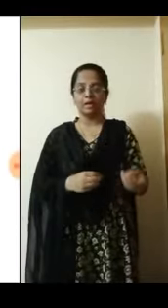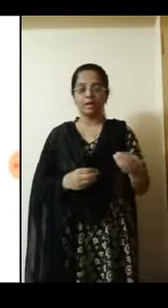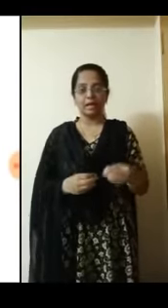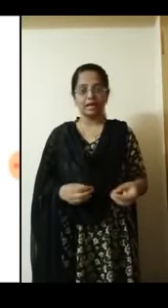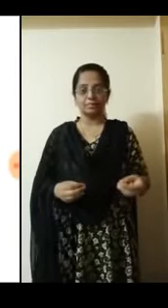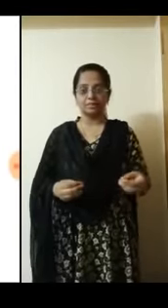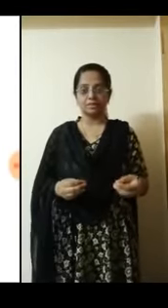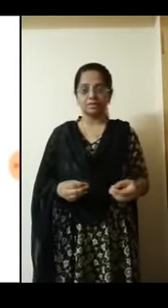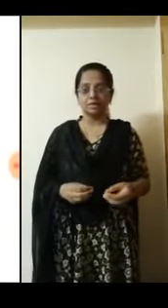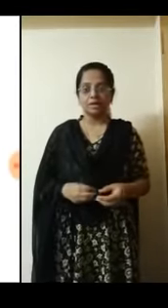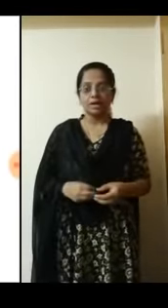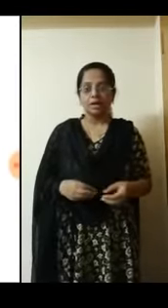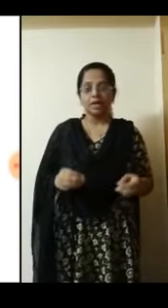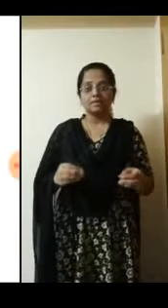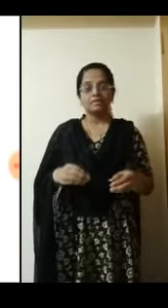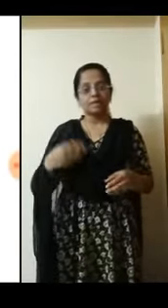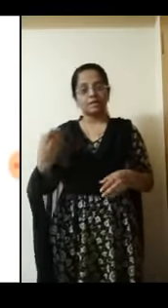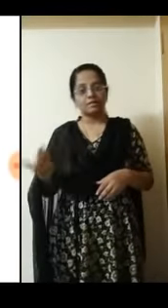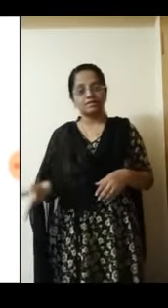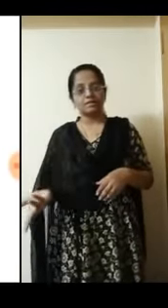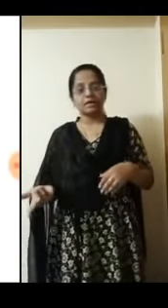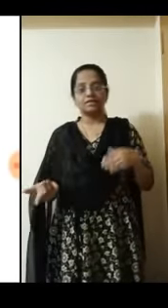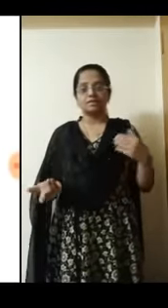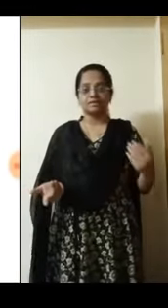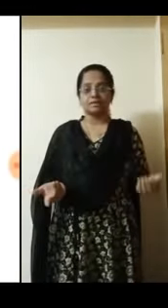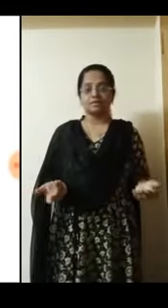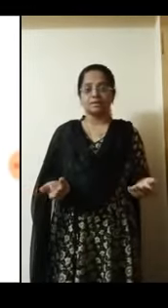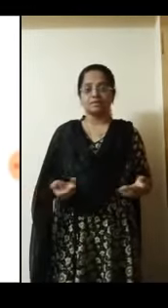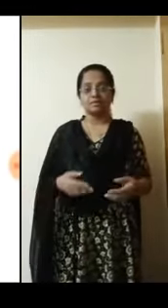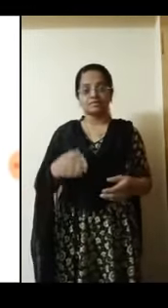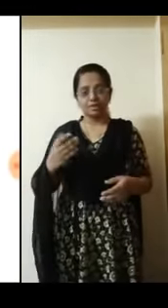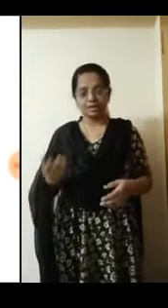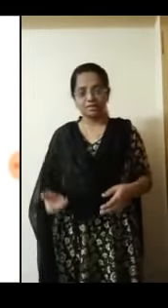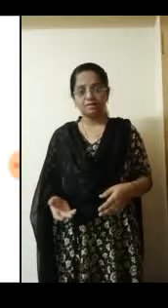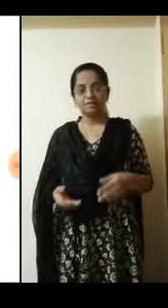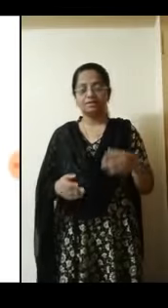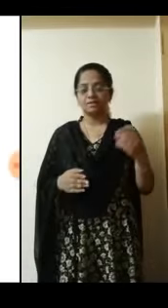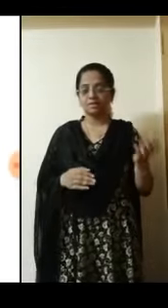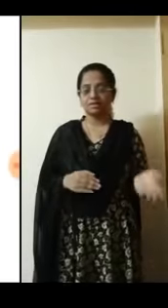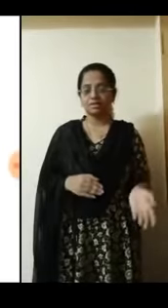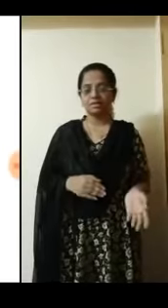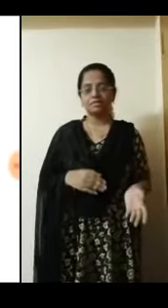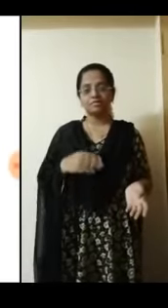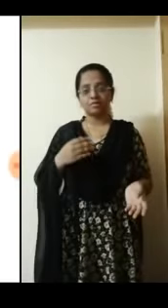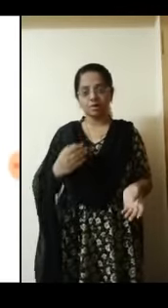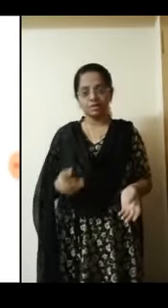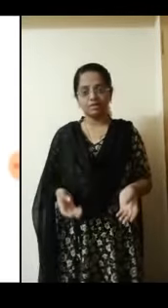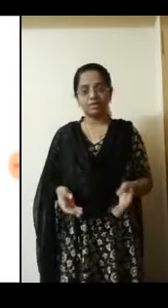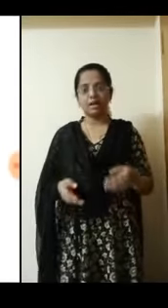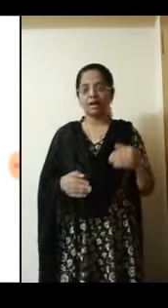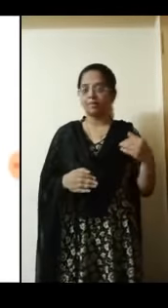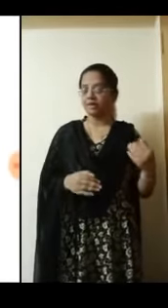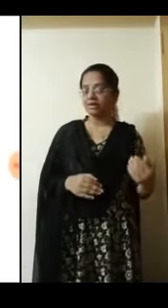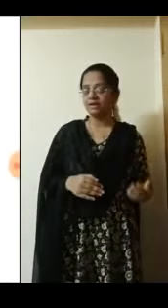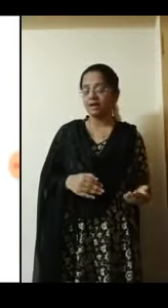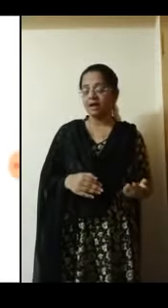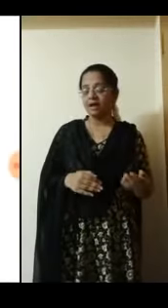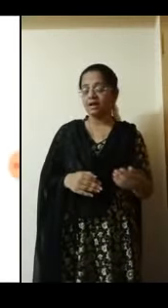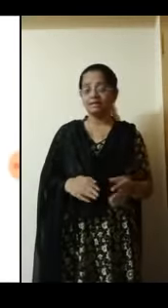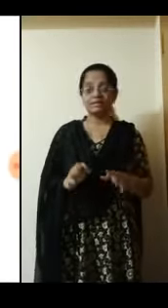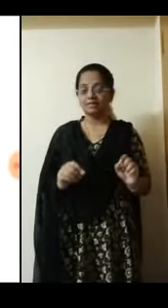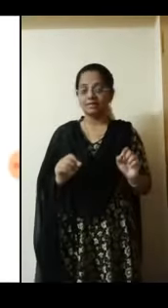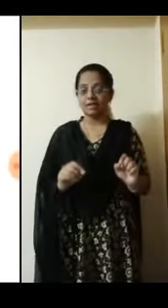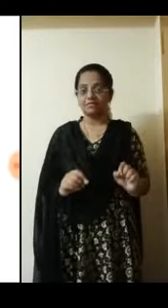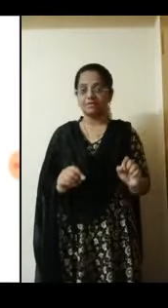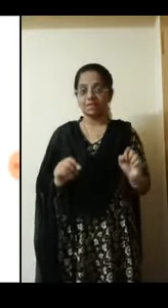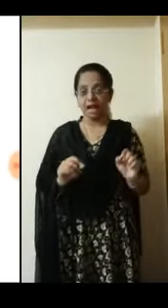everyone help. It's brothers and sister. It consists of brother, sister, father and mother, and